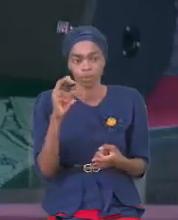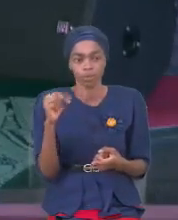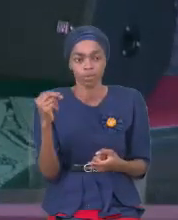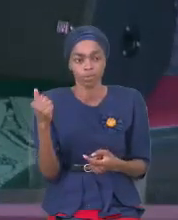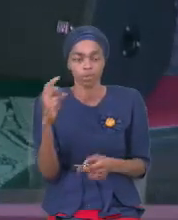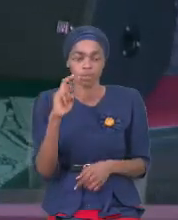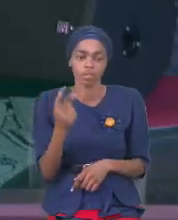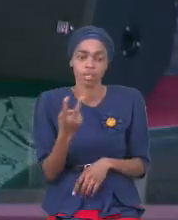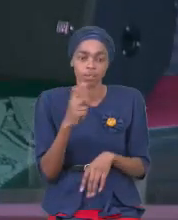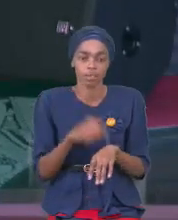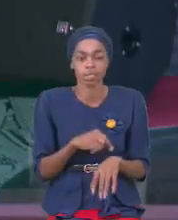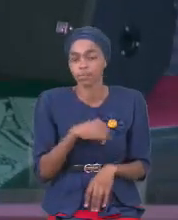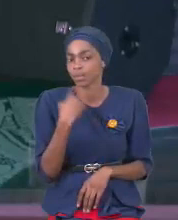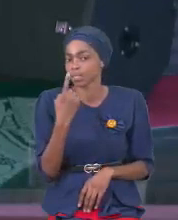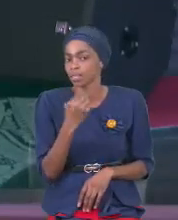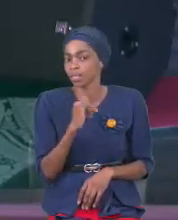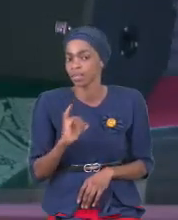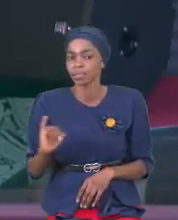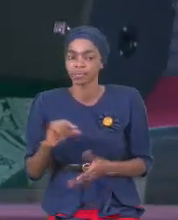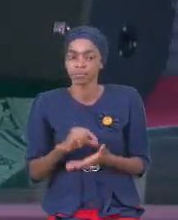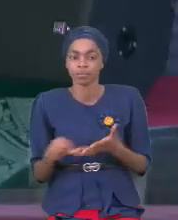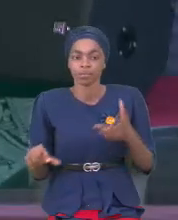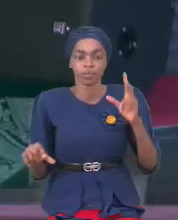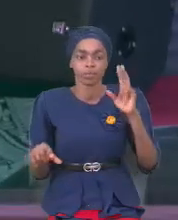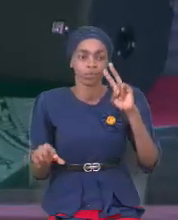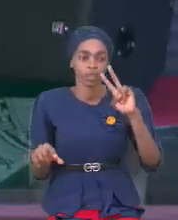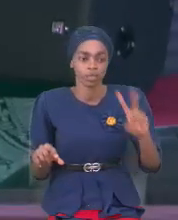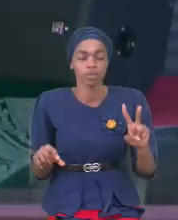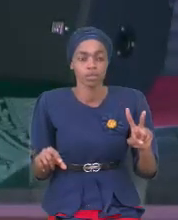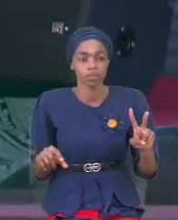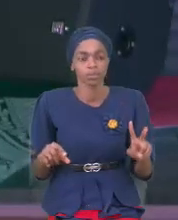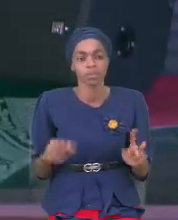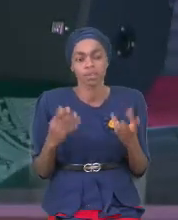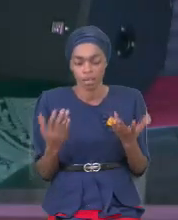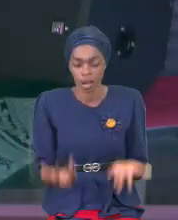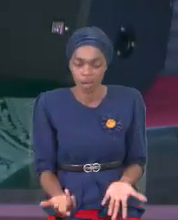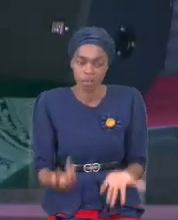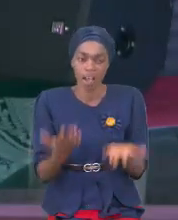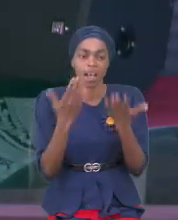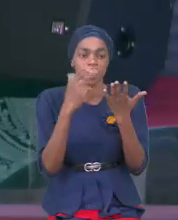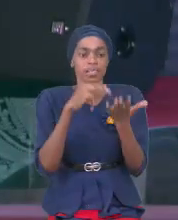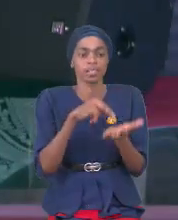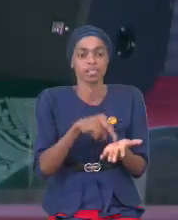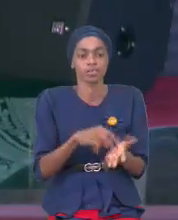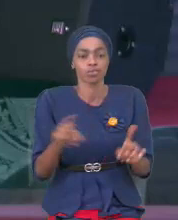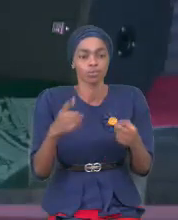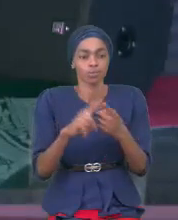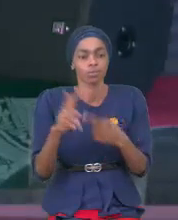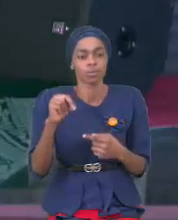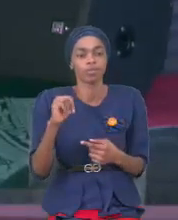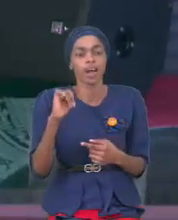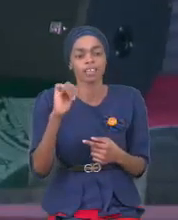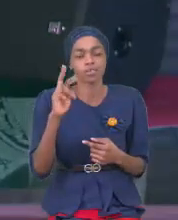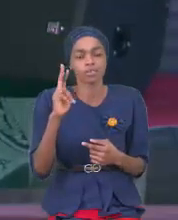2, saying, arise, go unto Nineveh, that great city, and preach